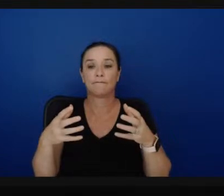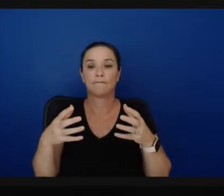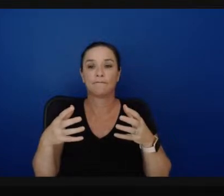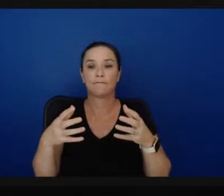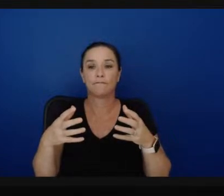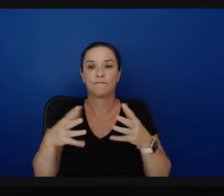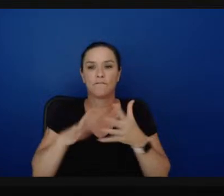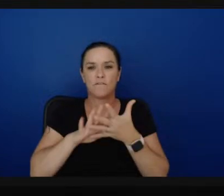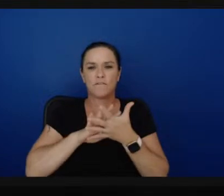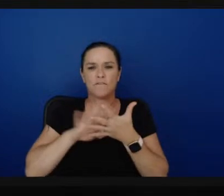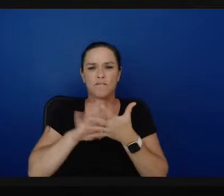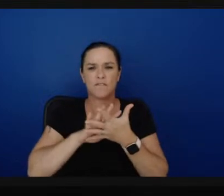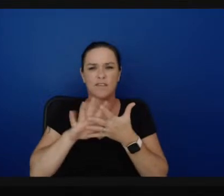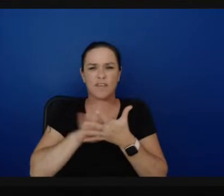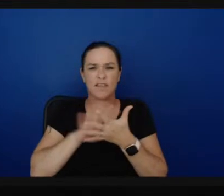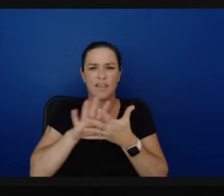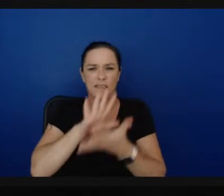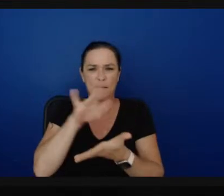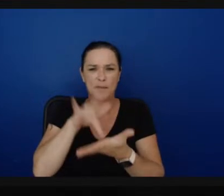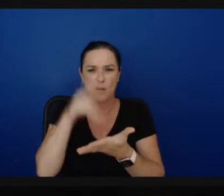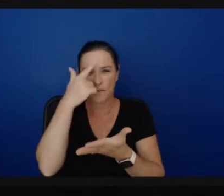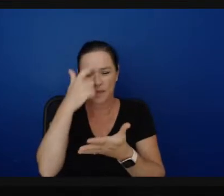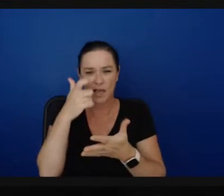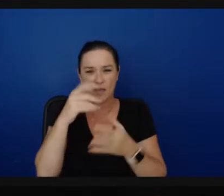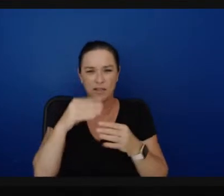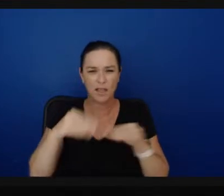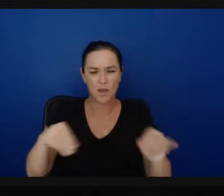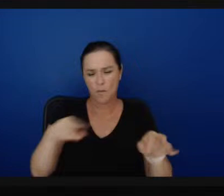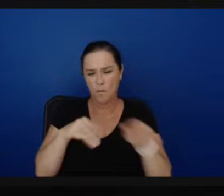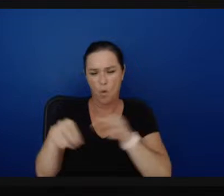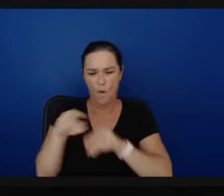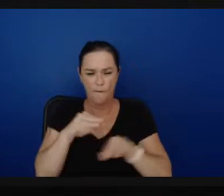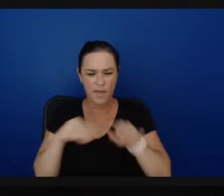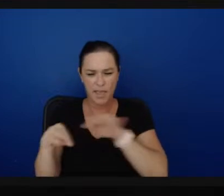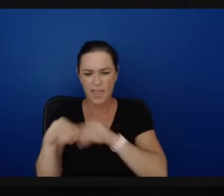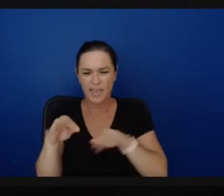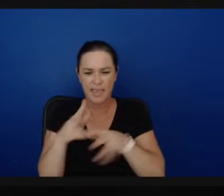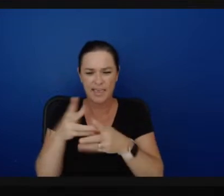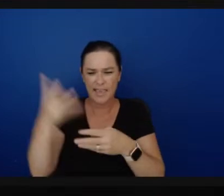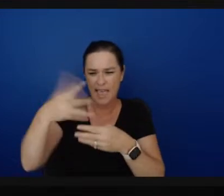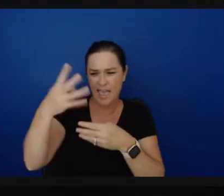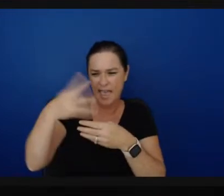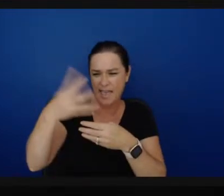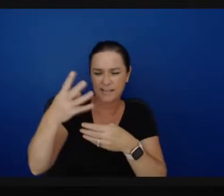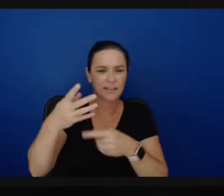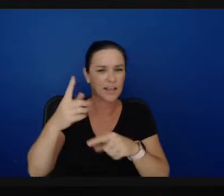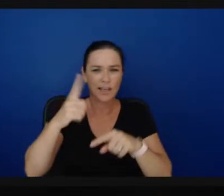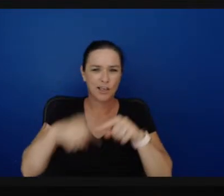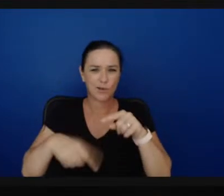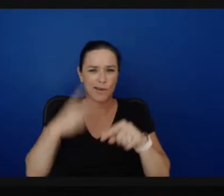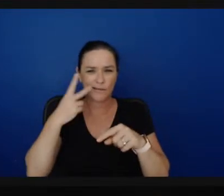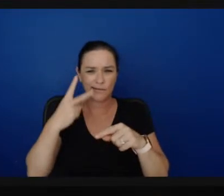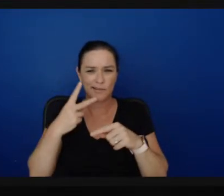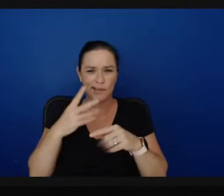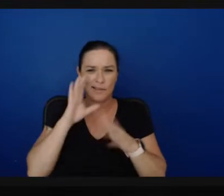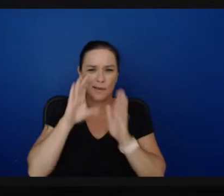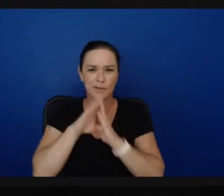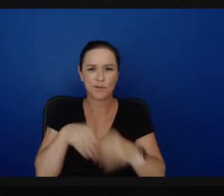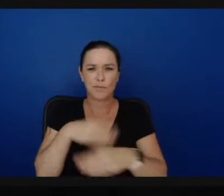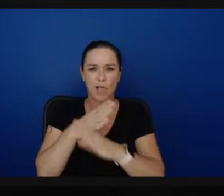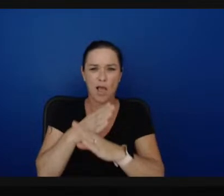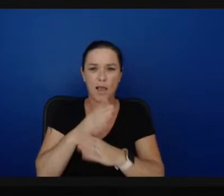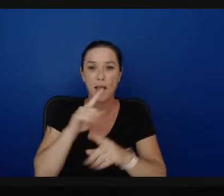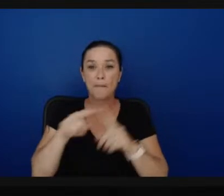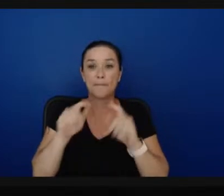incoherence right through here because the ground is moving and lots of gas and lava flows and all that stuff blocking the image right here. But you can see the center